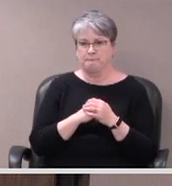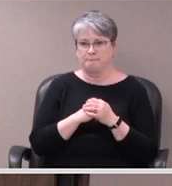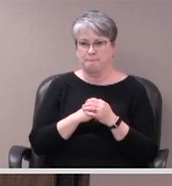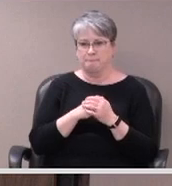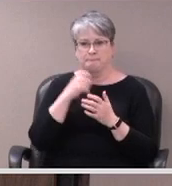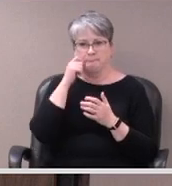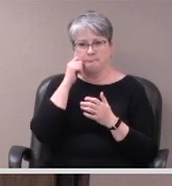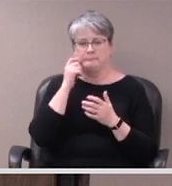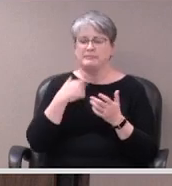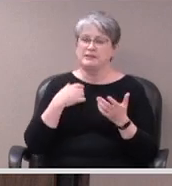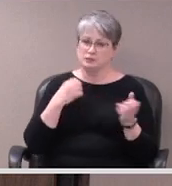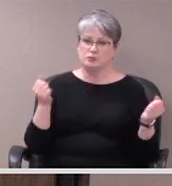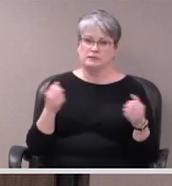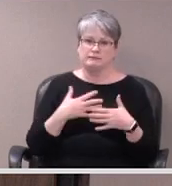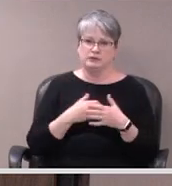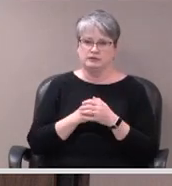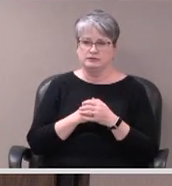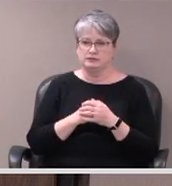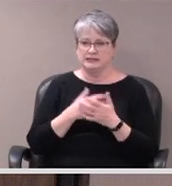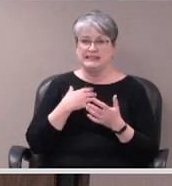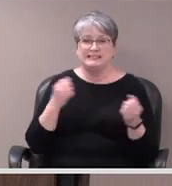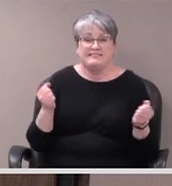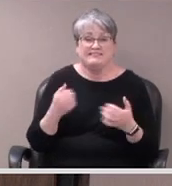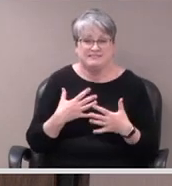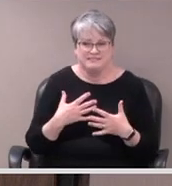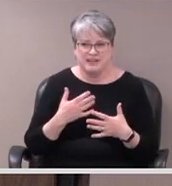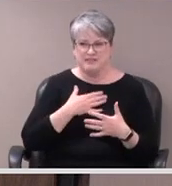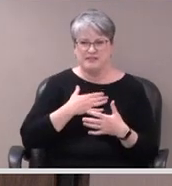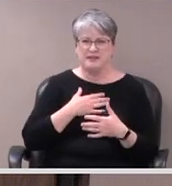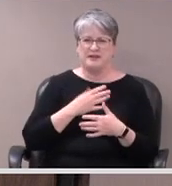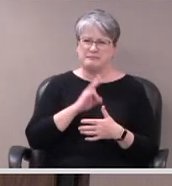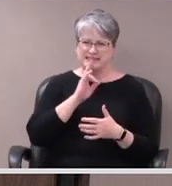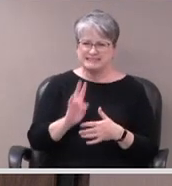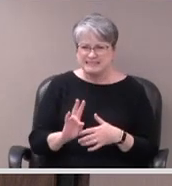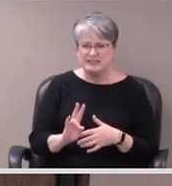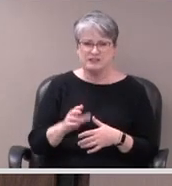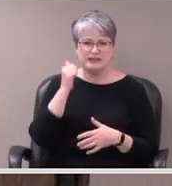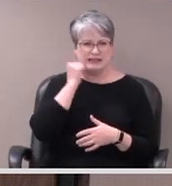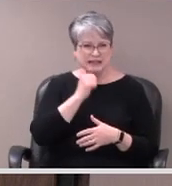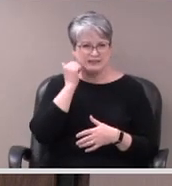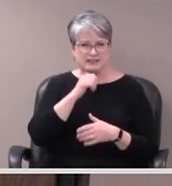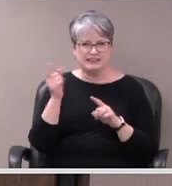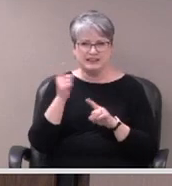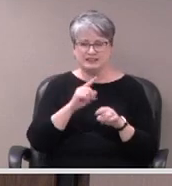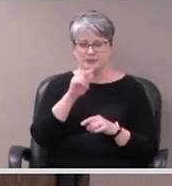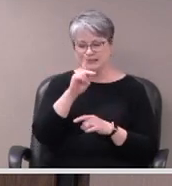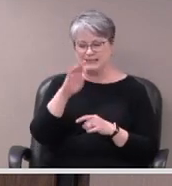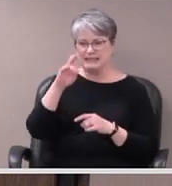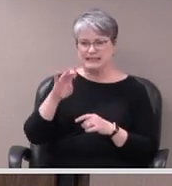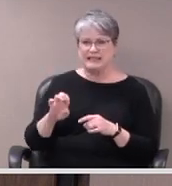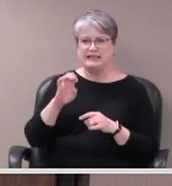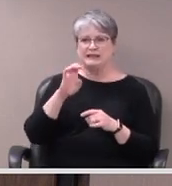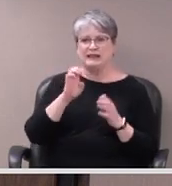That's what we fear. That's a fear I have on my 7-year-old son every day that I send him to King Elementary.